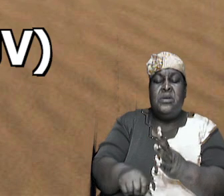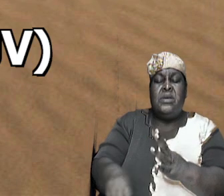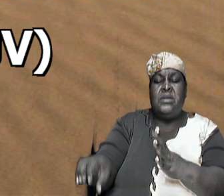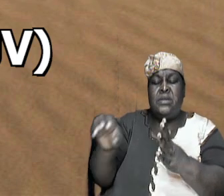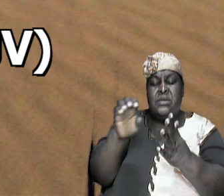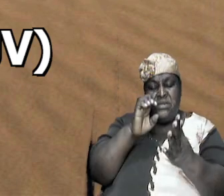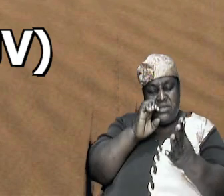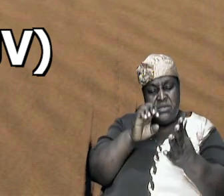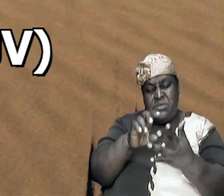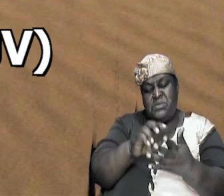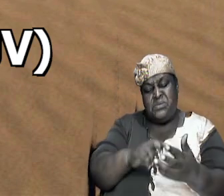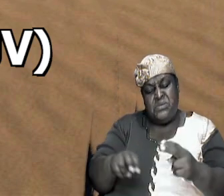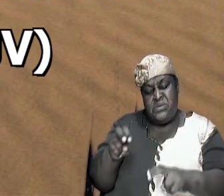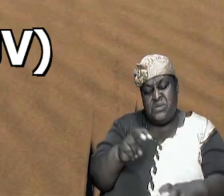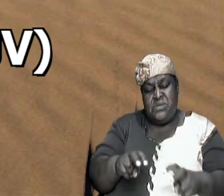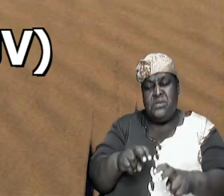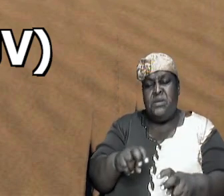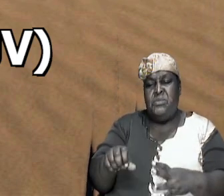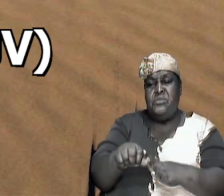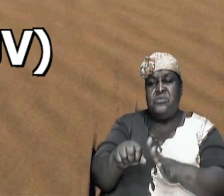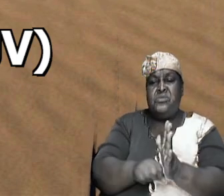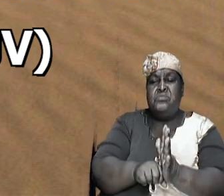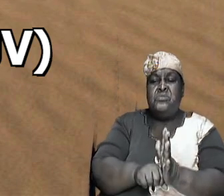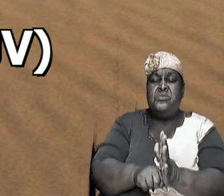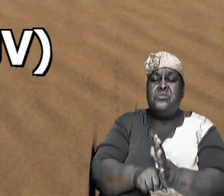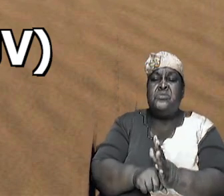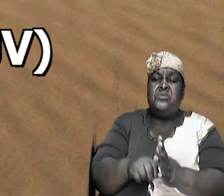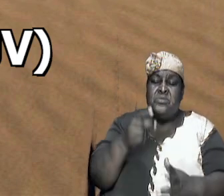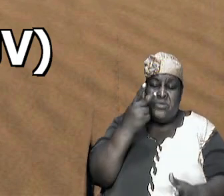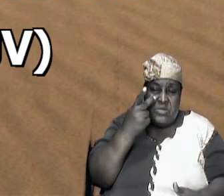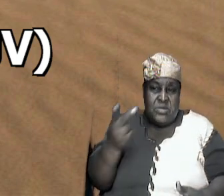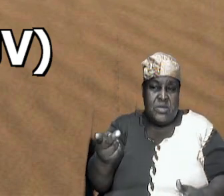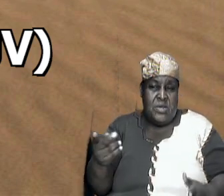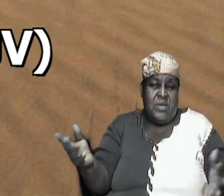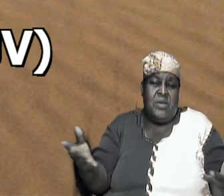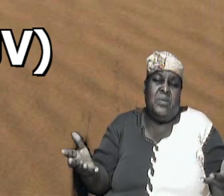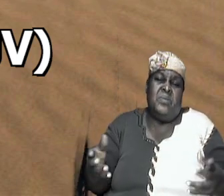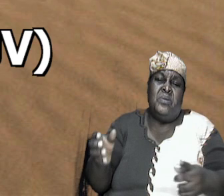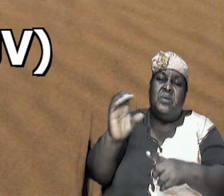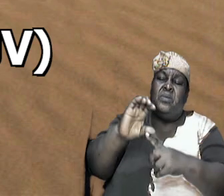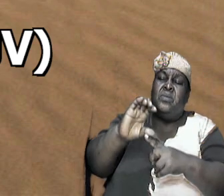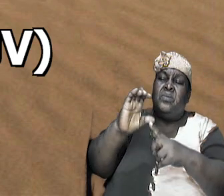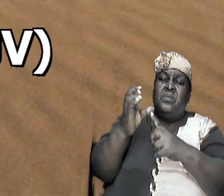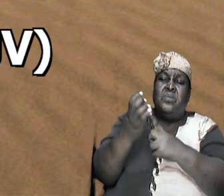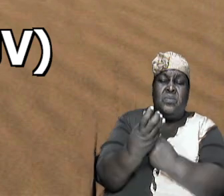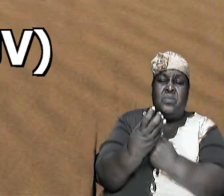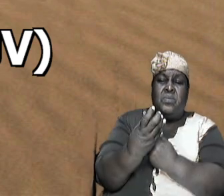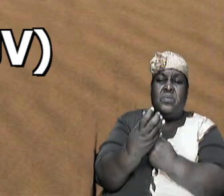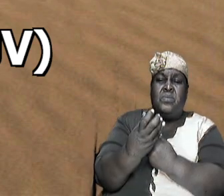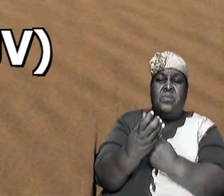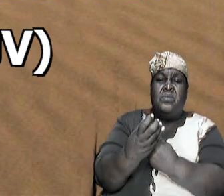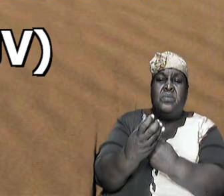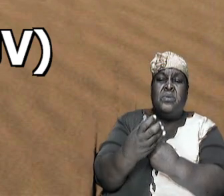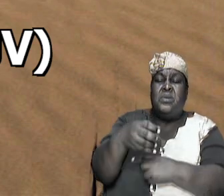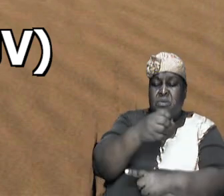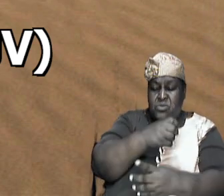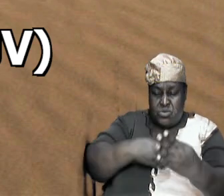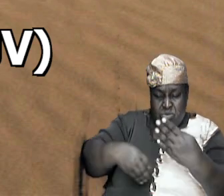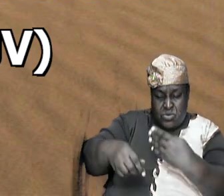the scripture in particular to see what were the circumstances that